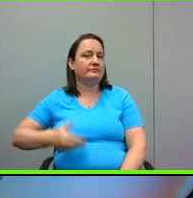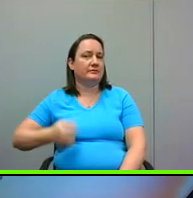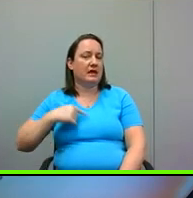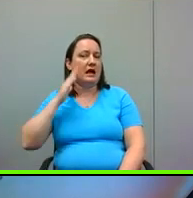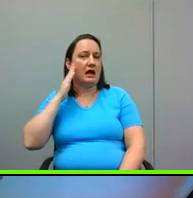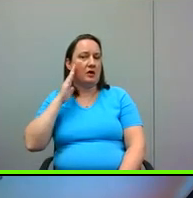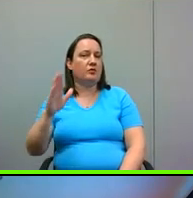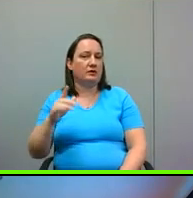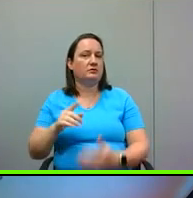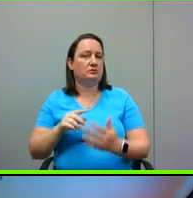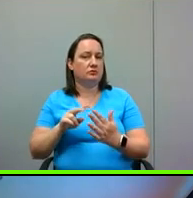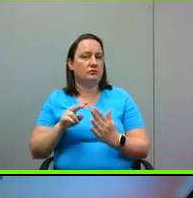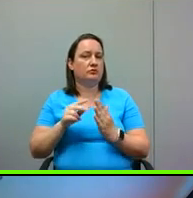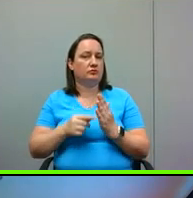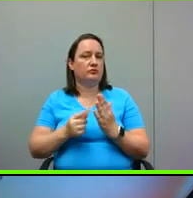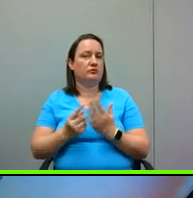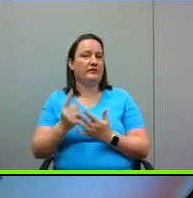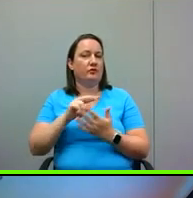review.